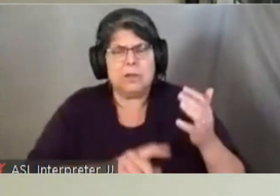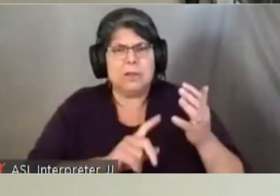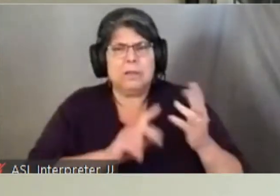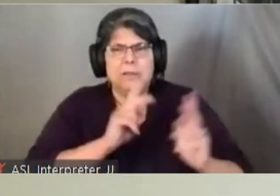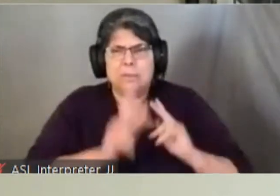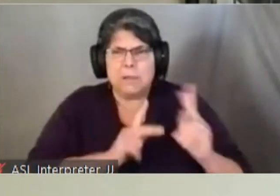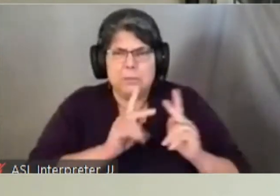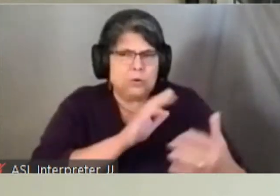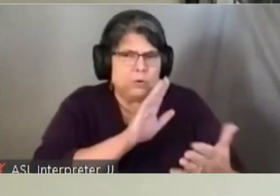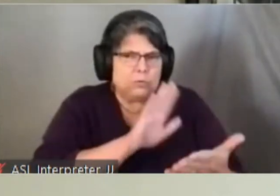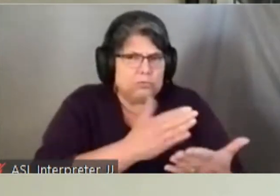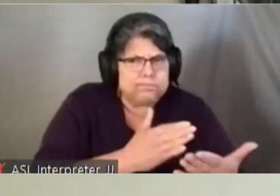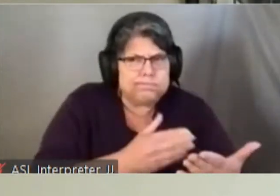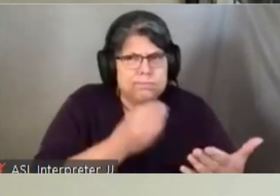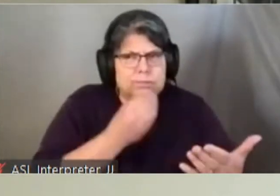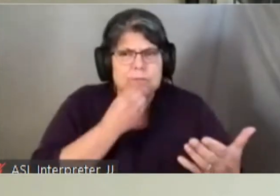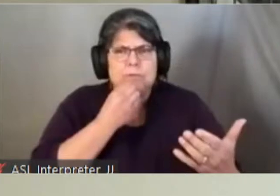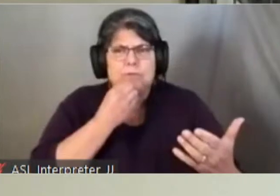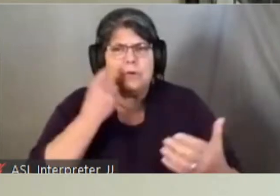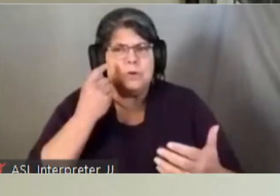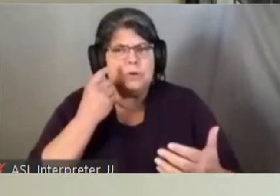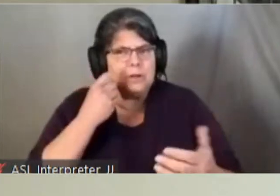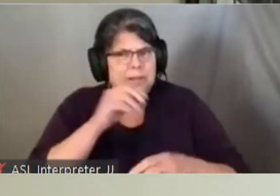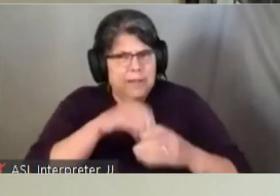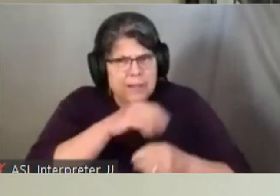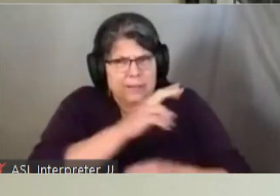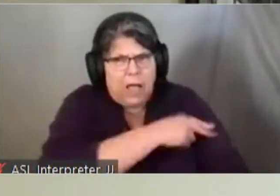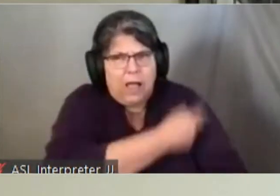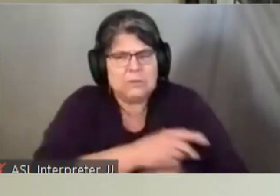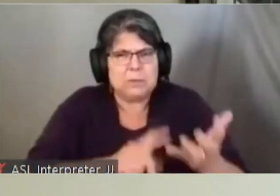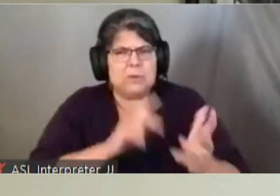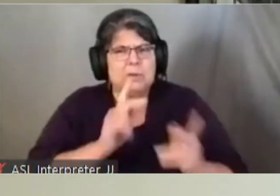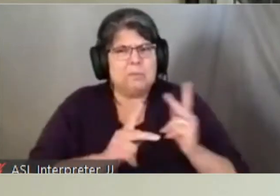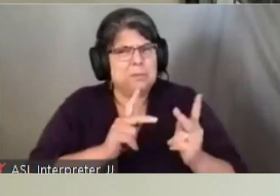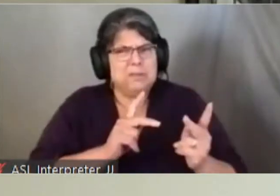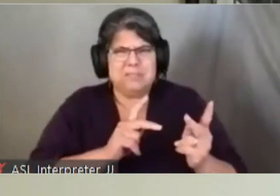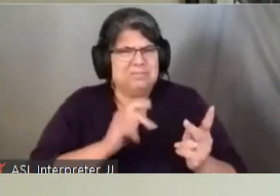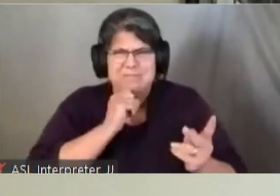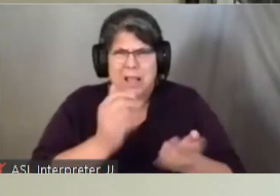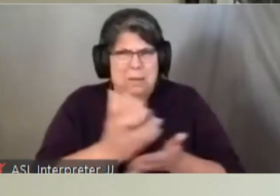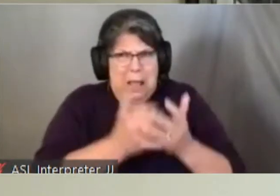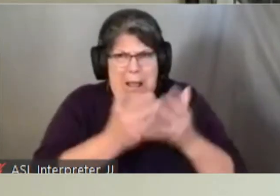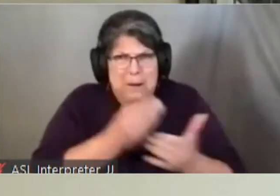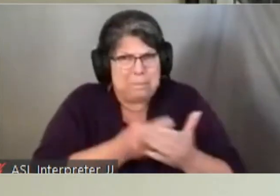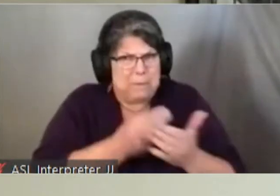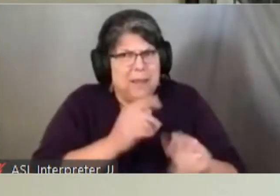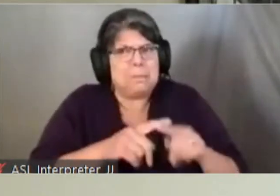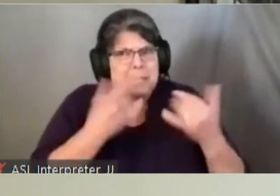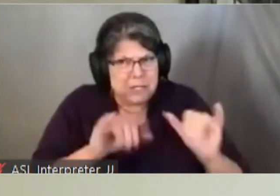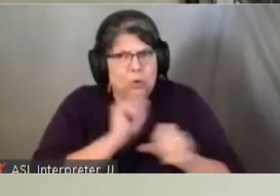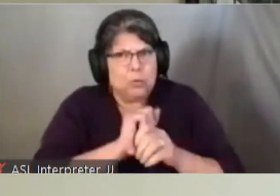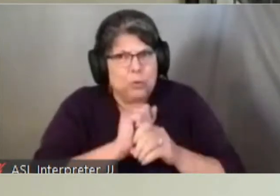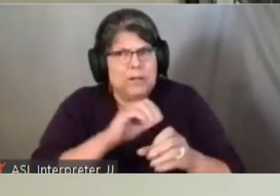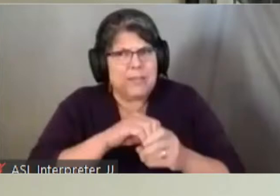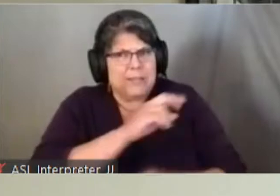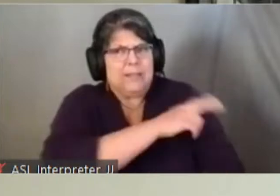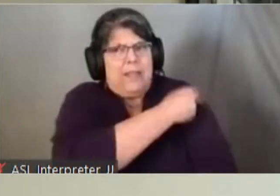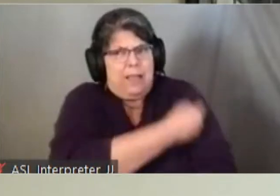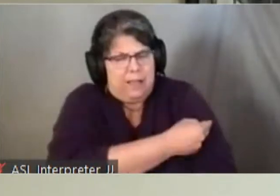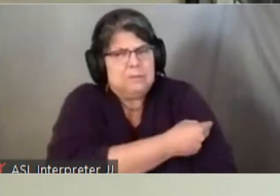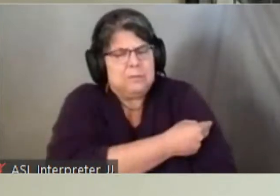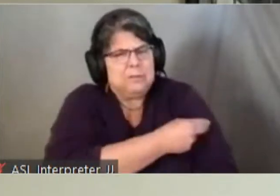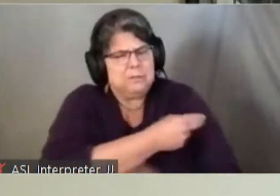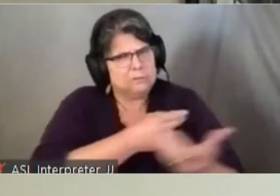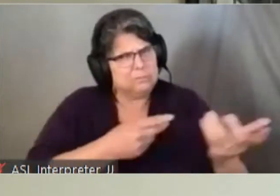food service workers and some of the lesser paid workers are more represented or